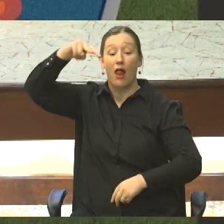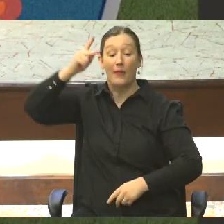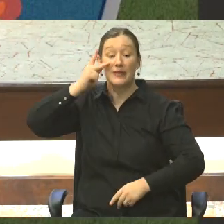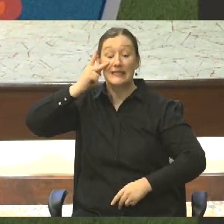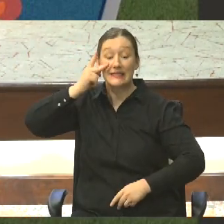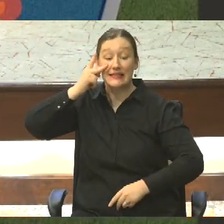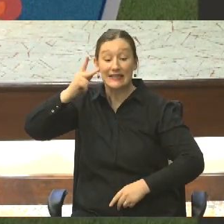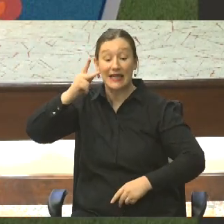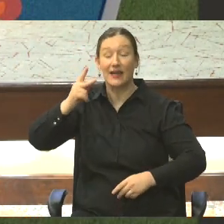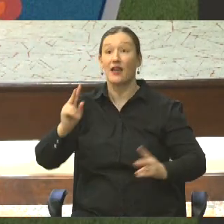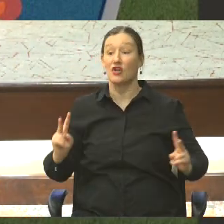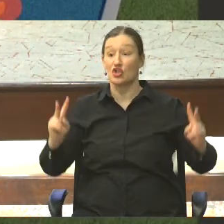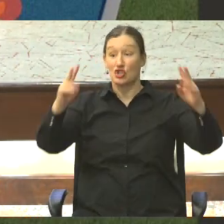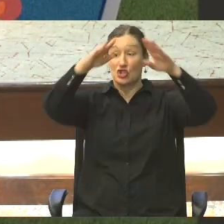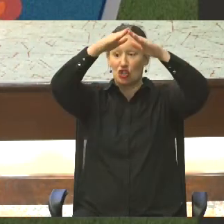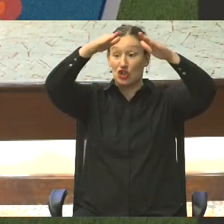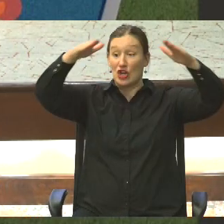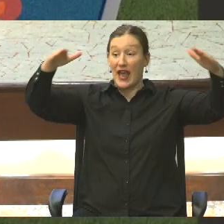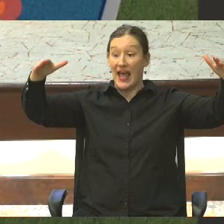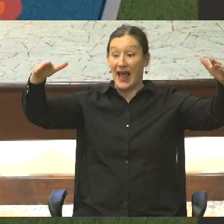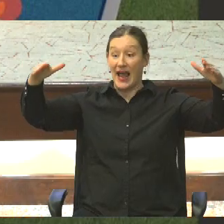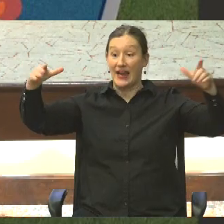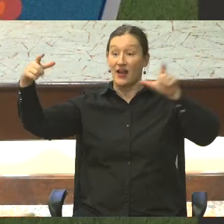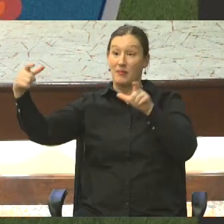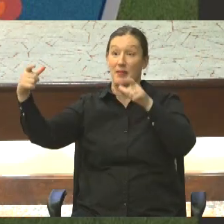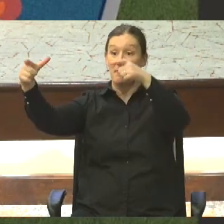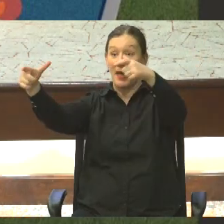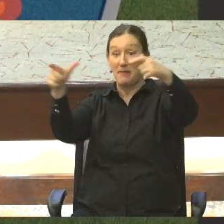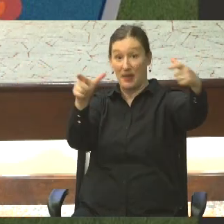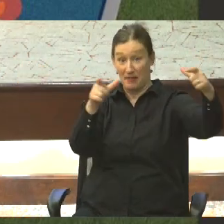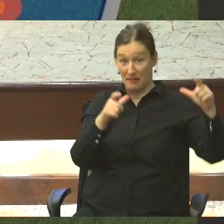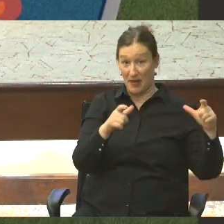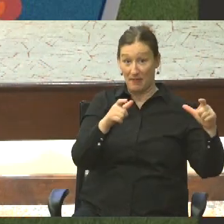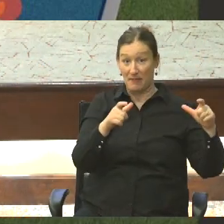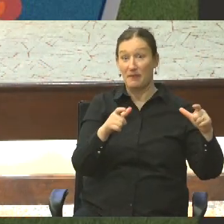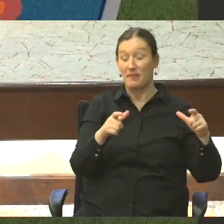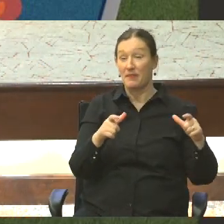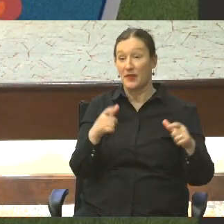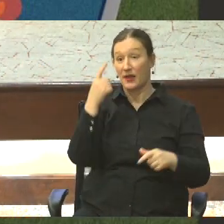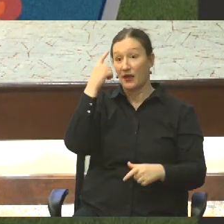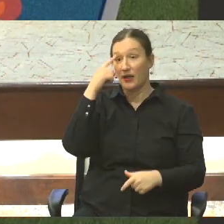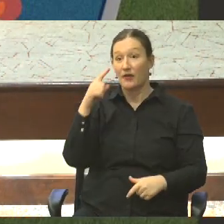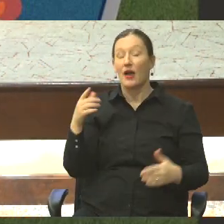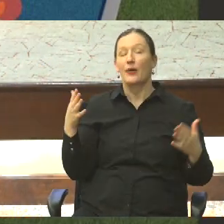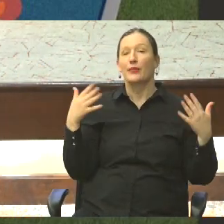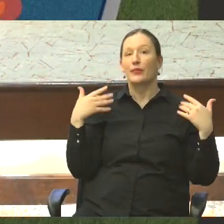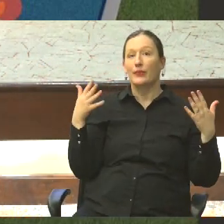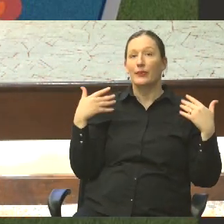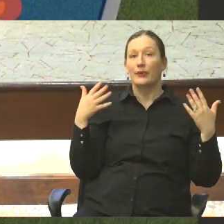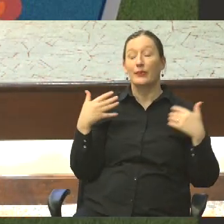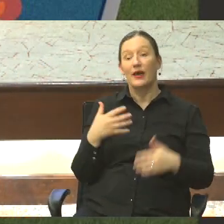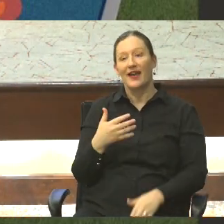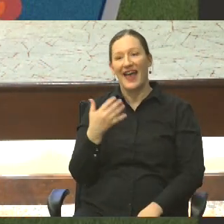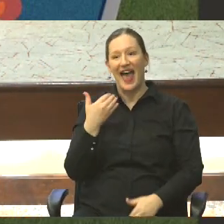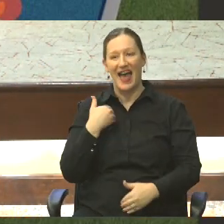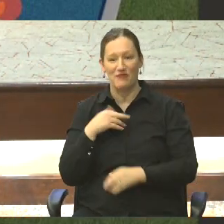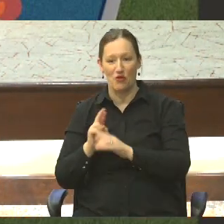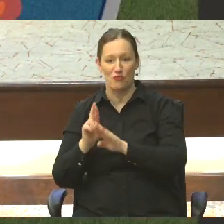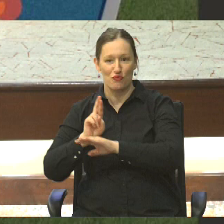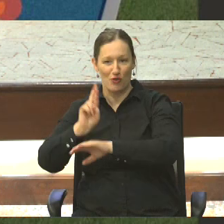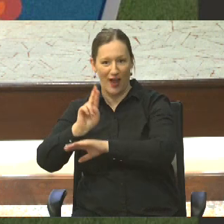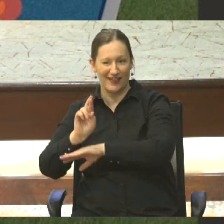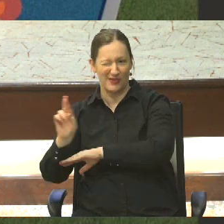can see that shade coverage, and then with the rocket on the front side of it. I'll take note, we've got the